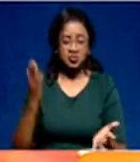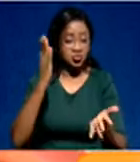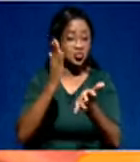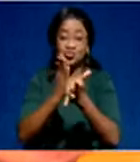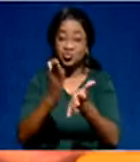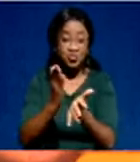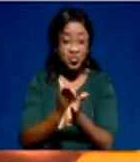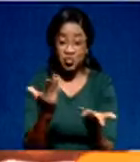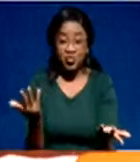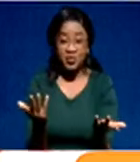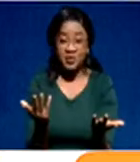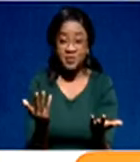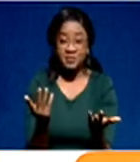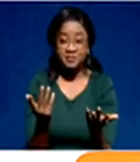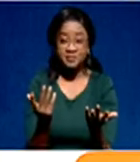Because